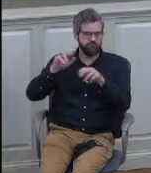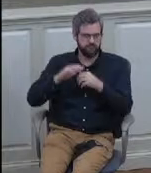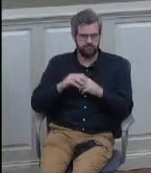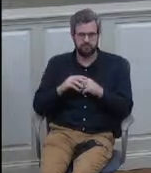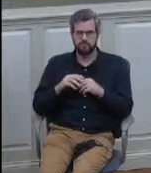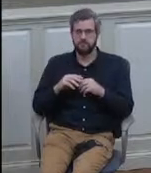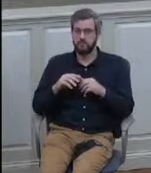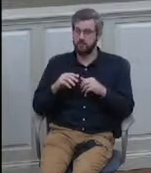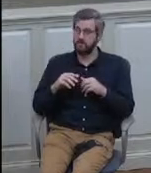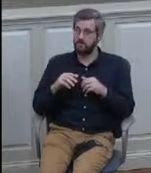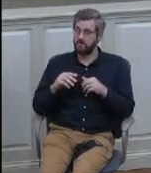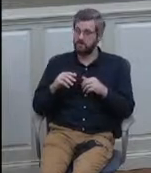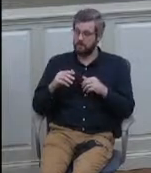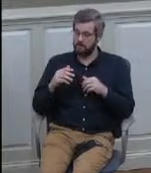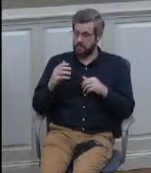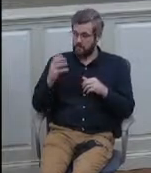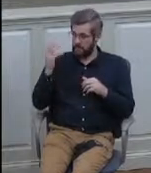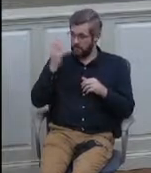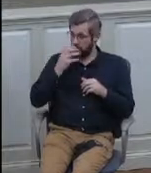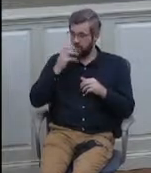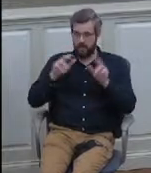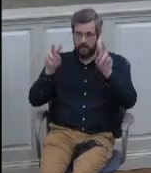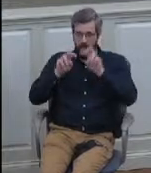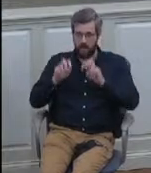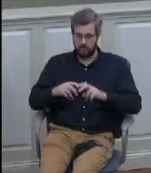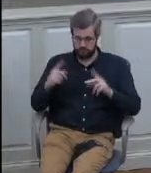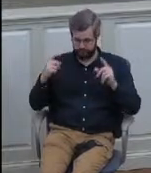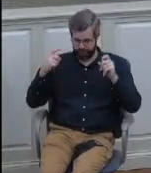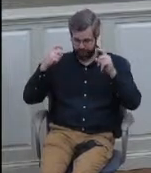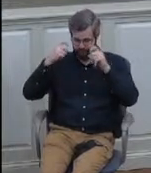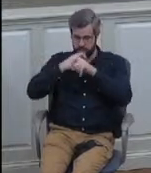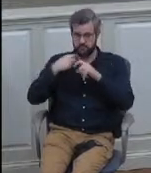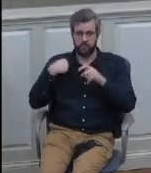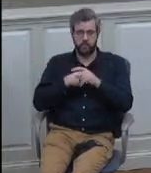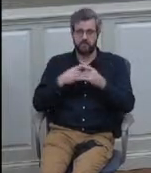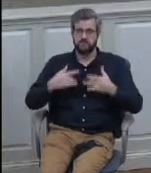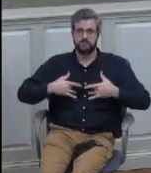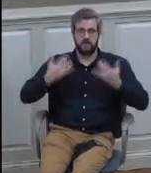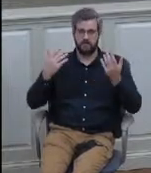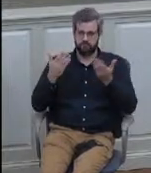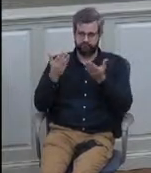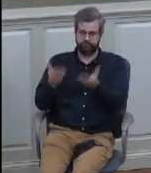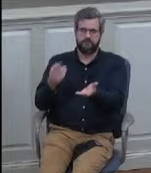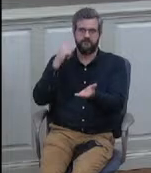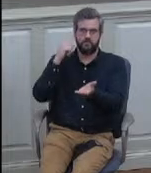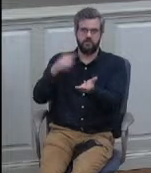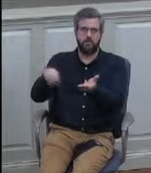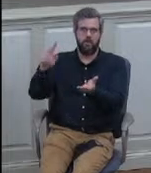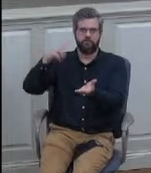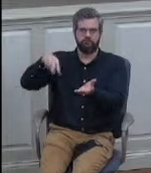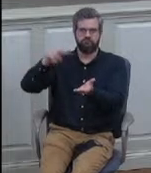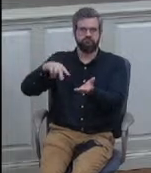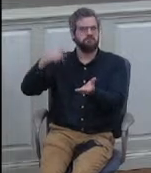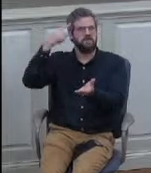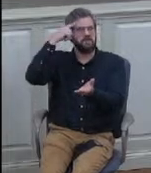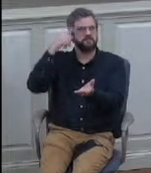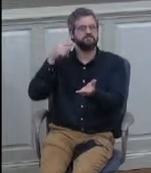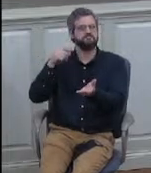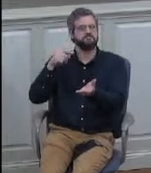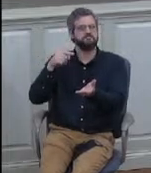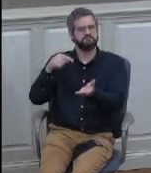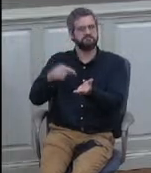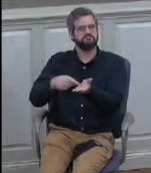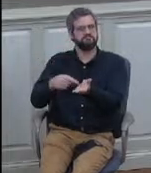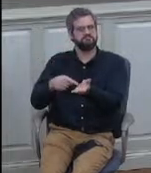is a pretty complex analysis that we're going through, but we're excited to bring that to the table because I think it'll be something that's